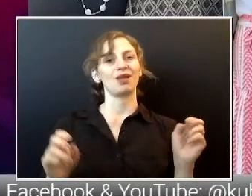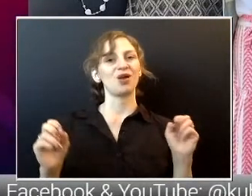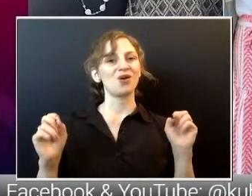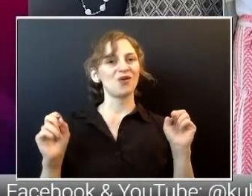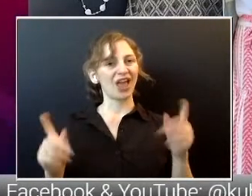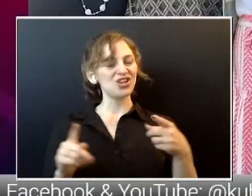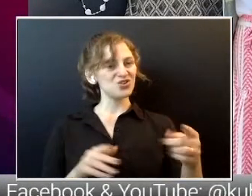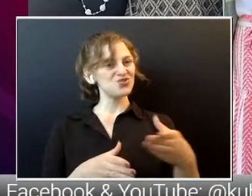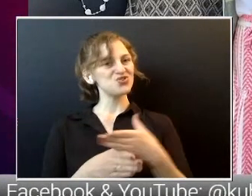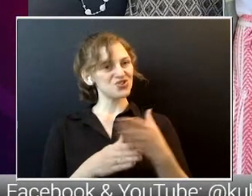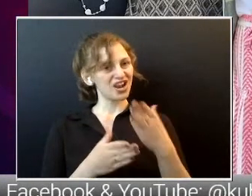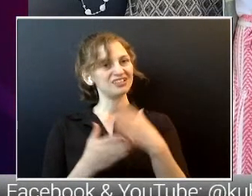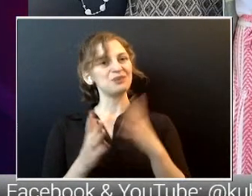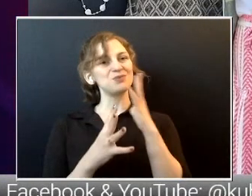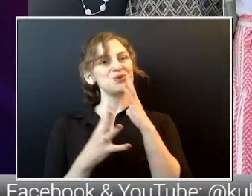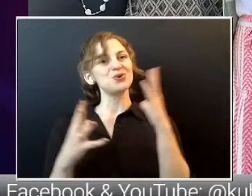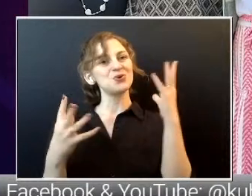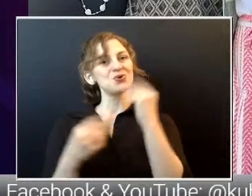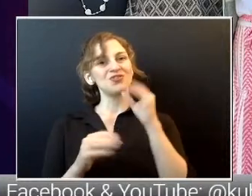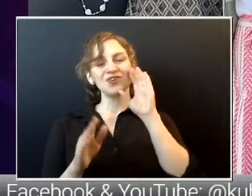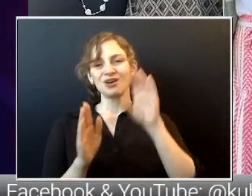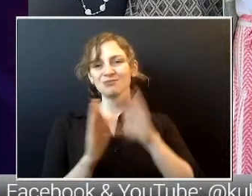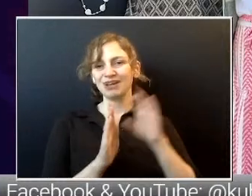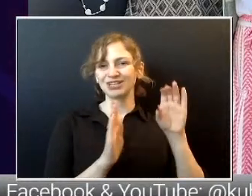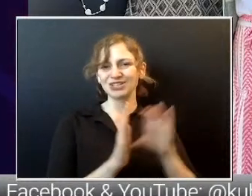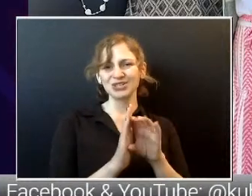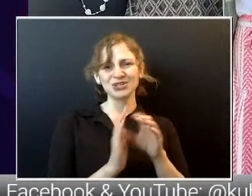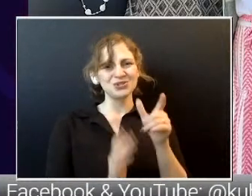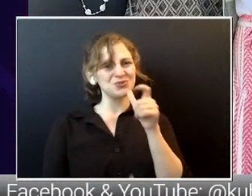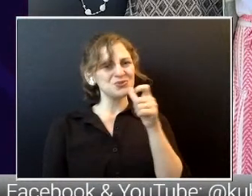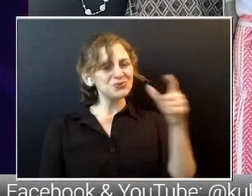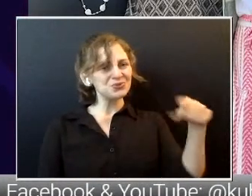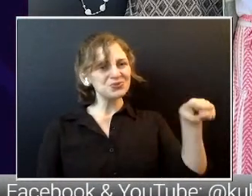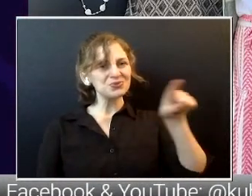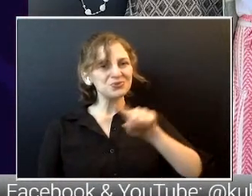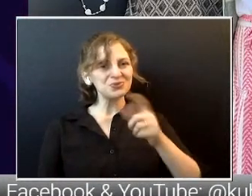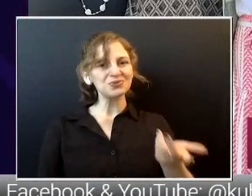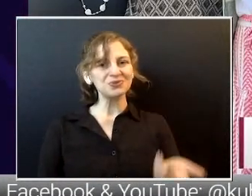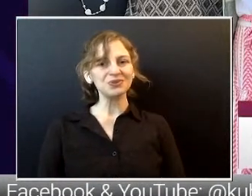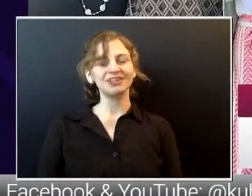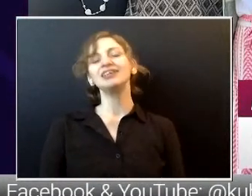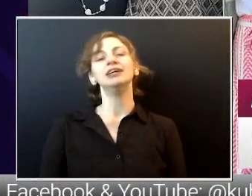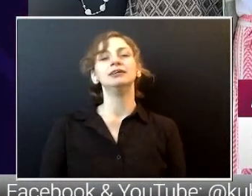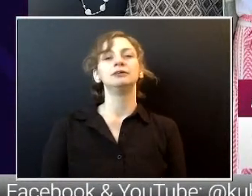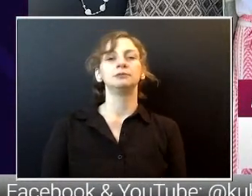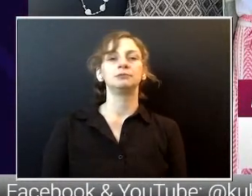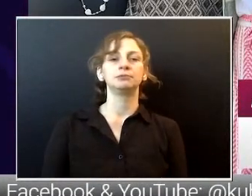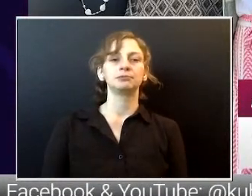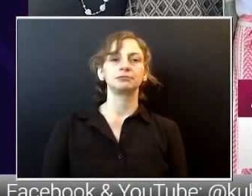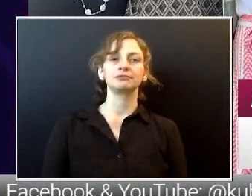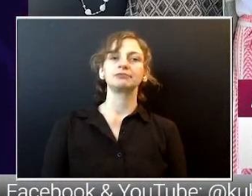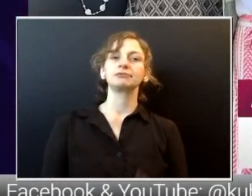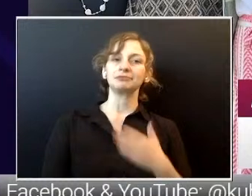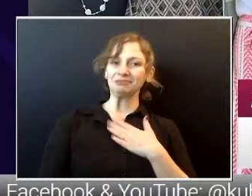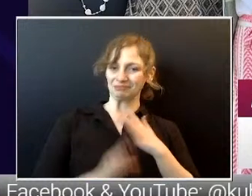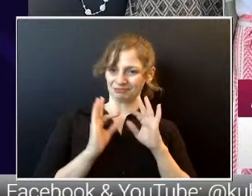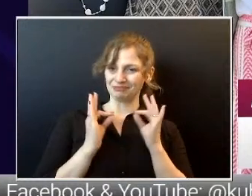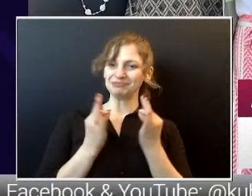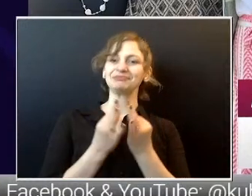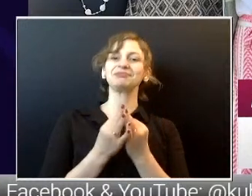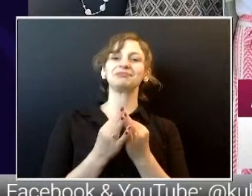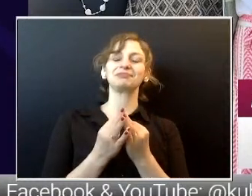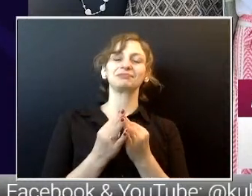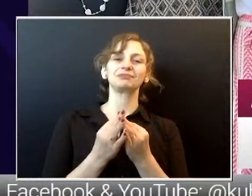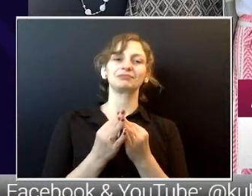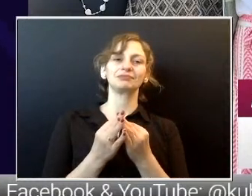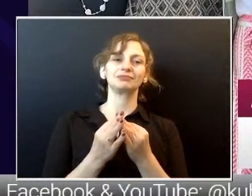beautiful pictures. Aww. Who are these people in these pictures? Okay, that is my family. Polly, my wife, is